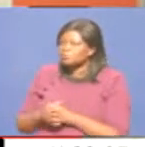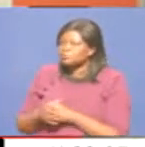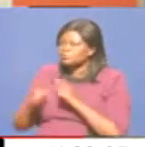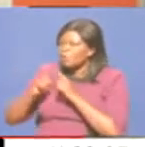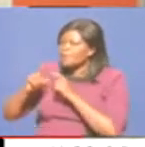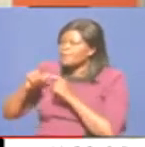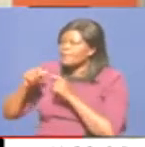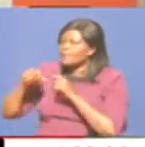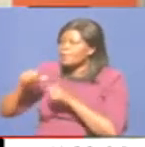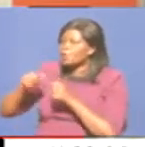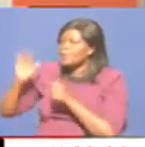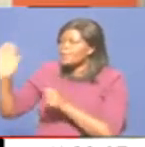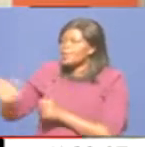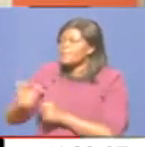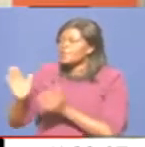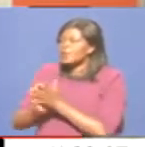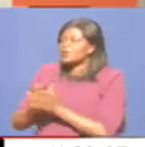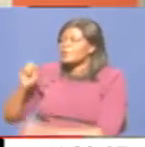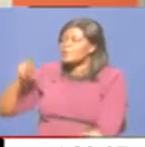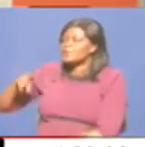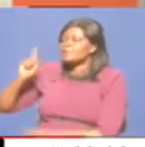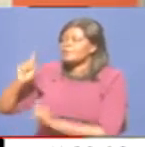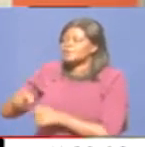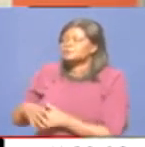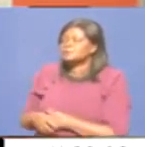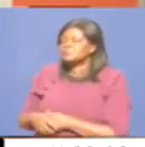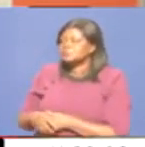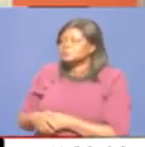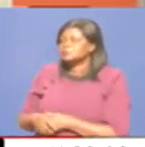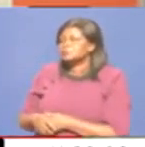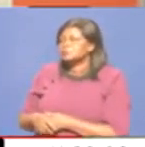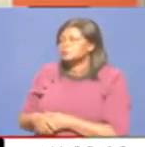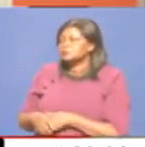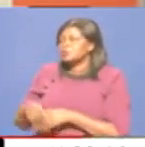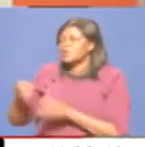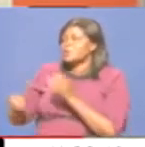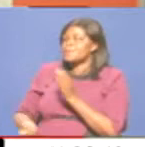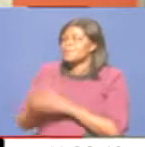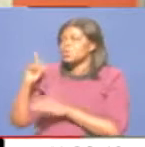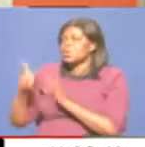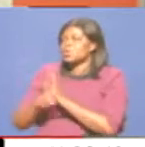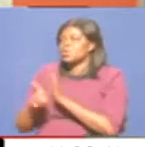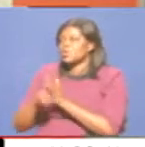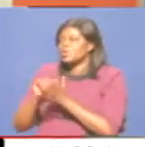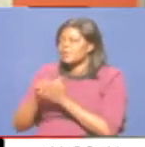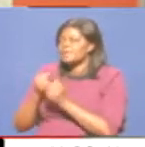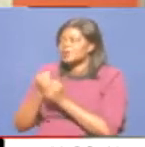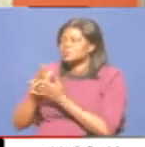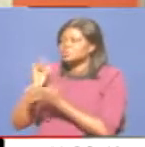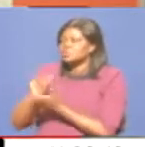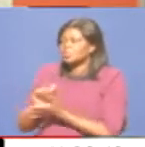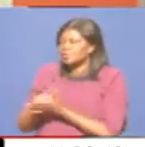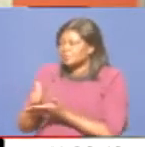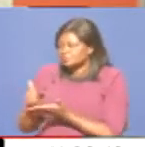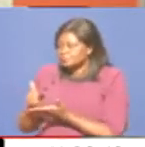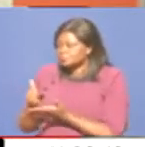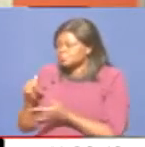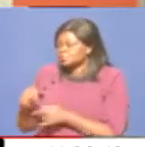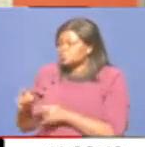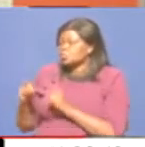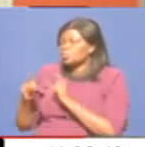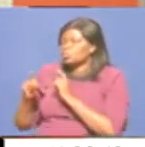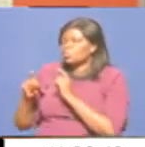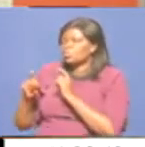parliament and Mheshimiwa should be able to, we should put legislation that makes sure not only that you steal,